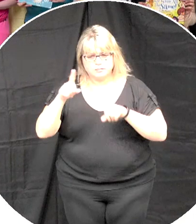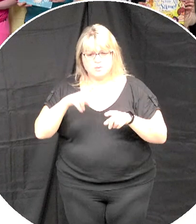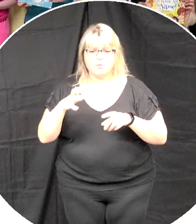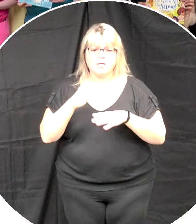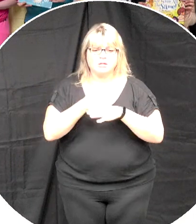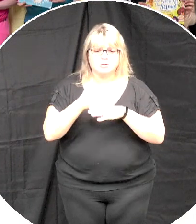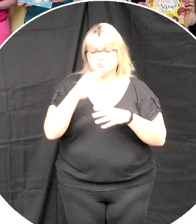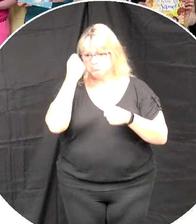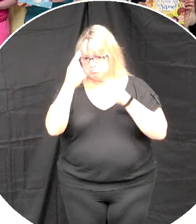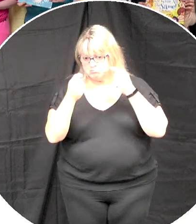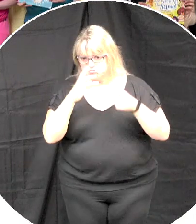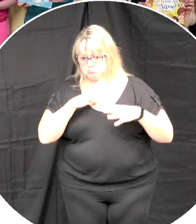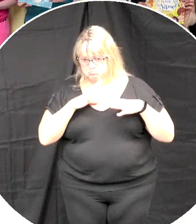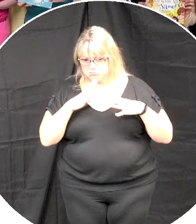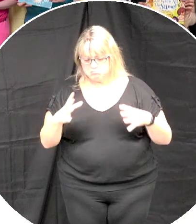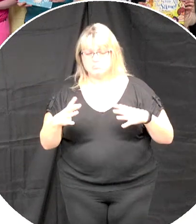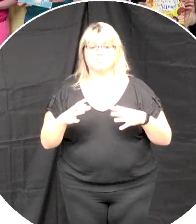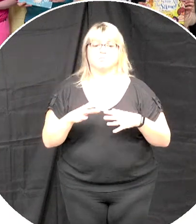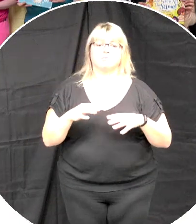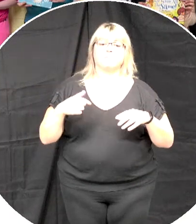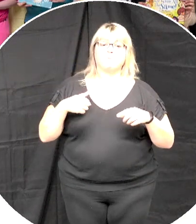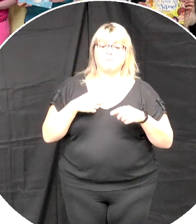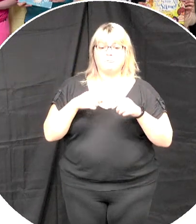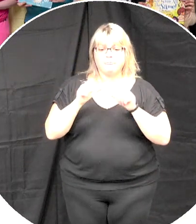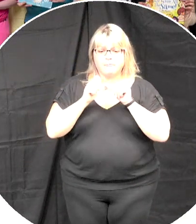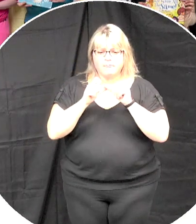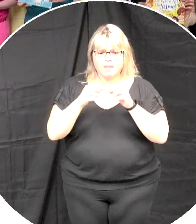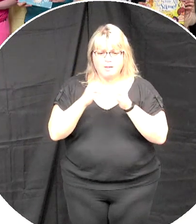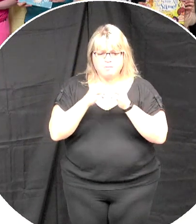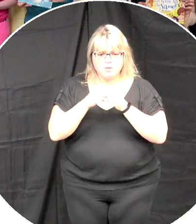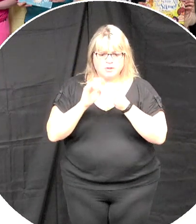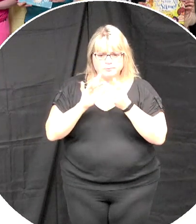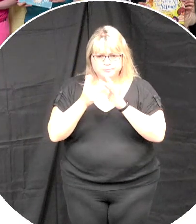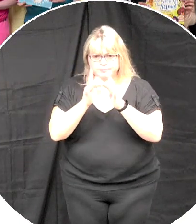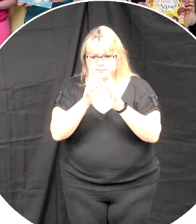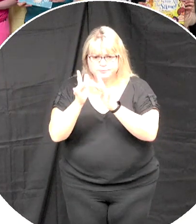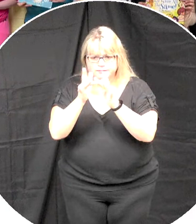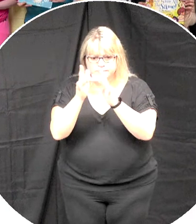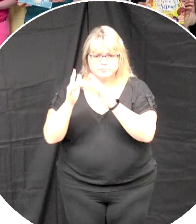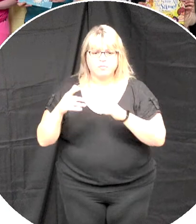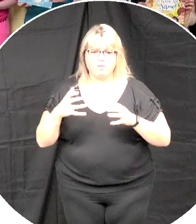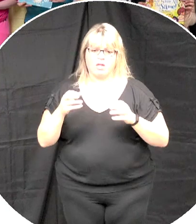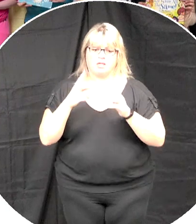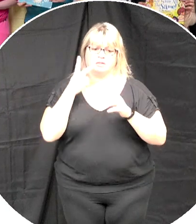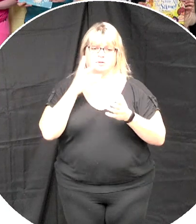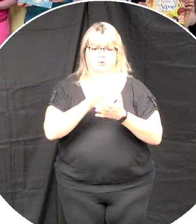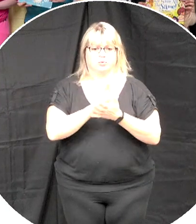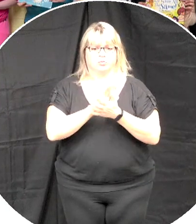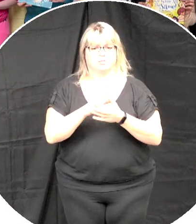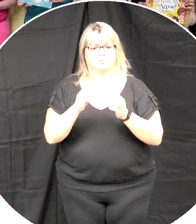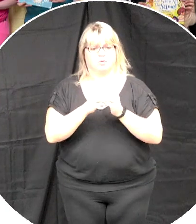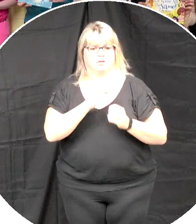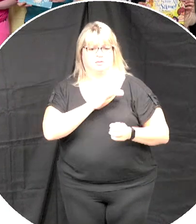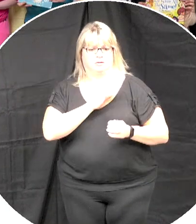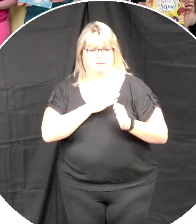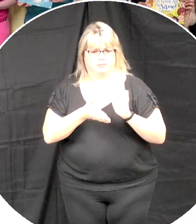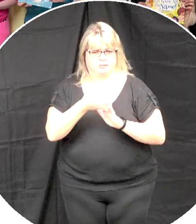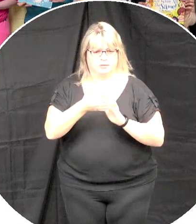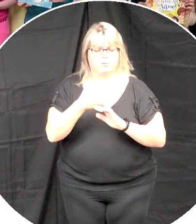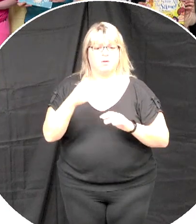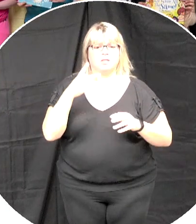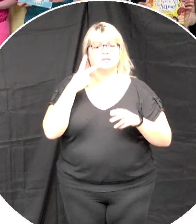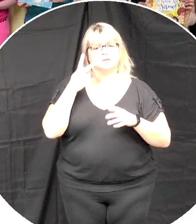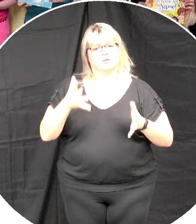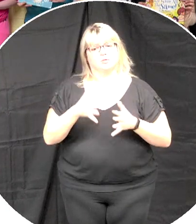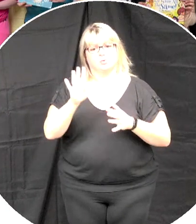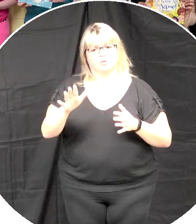coherence. It provided opportunities to build networks and structure to further operational effectiveness, promote health and well-being,